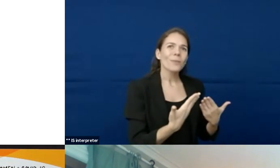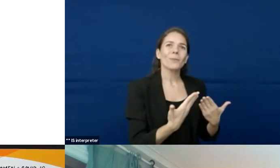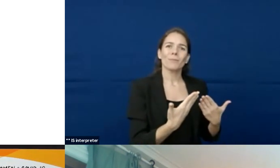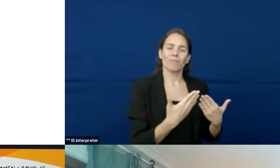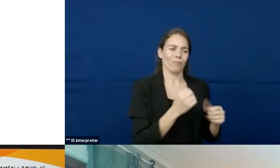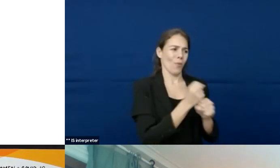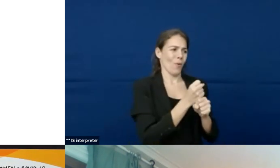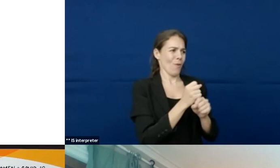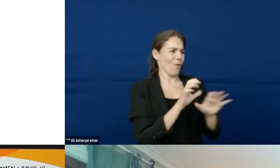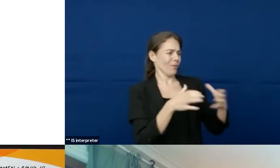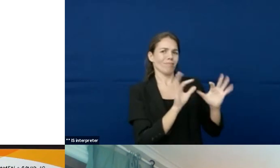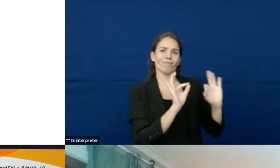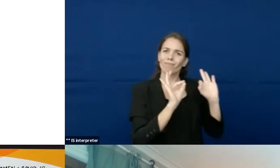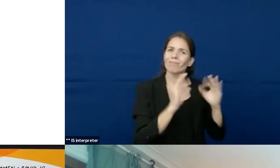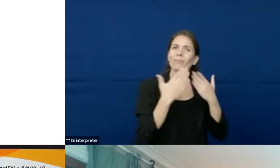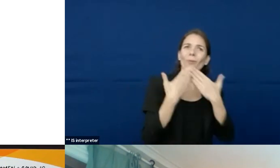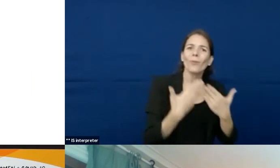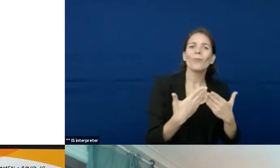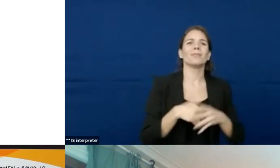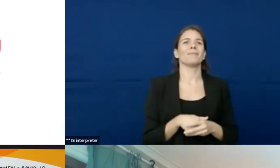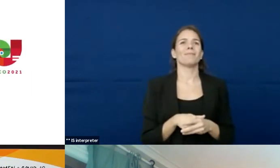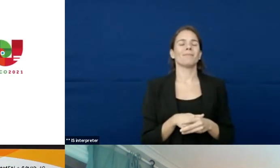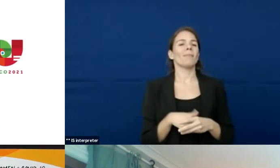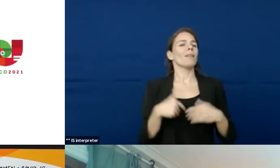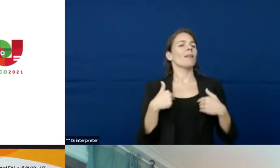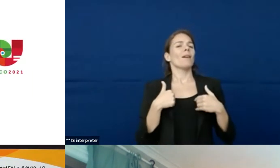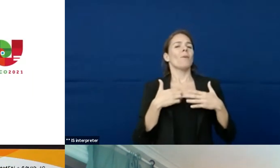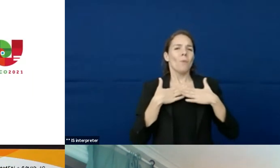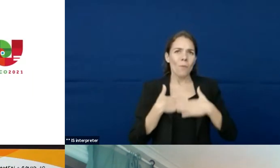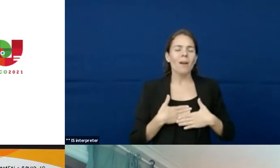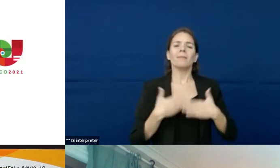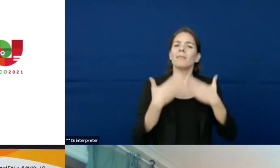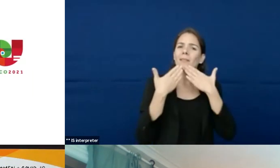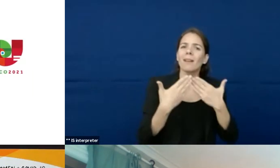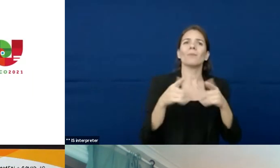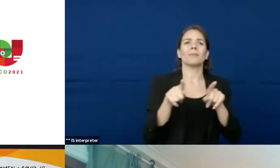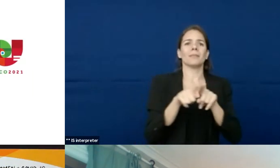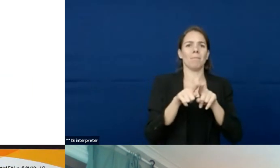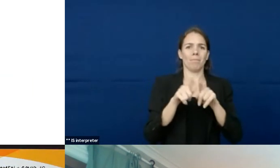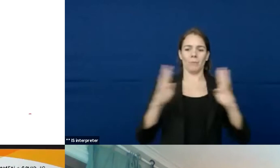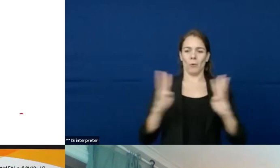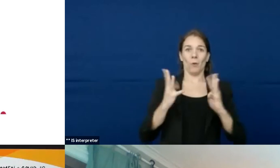seen all this energy and all these commitments, more than 1 year